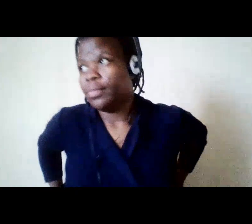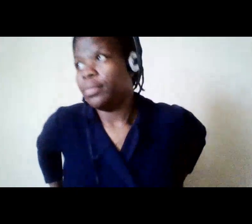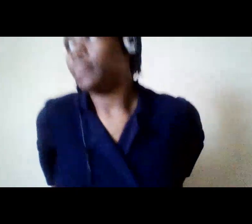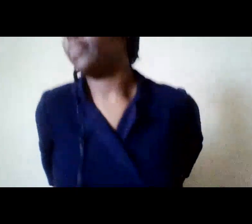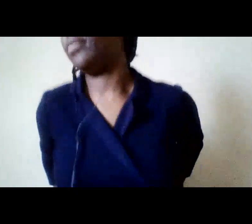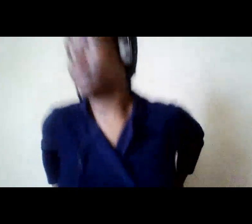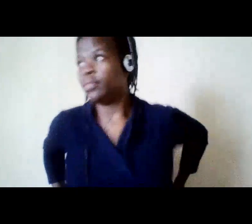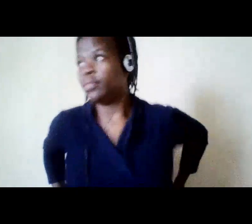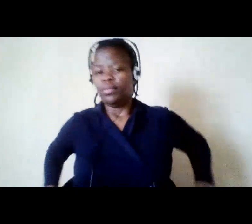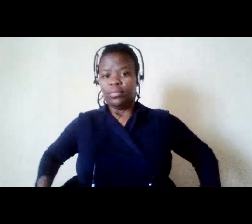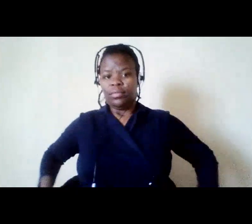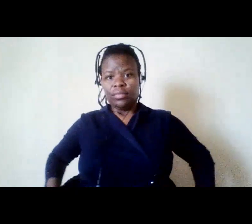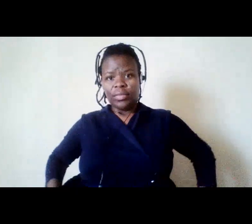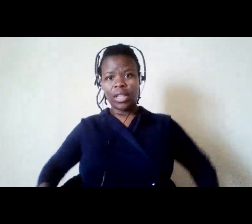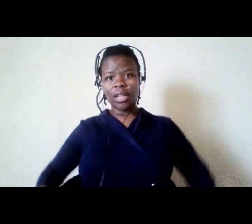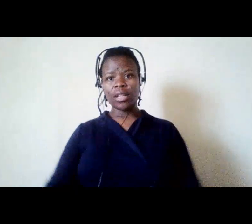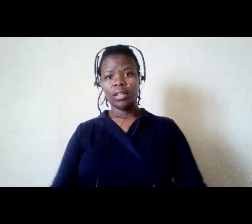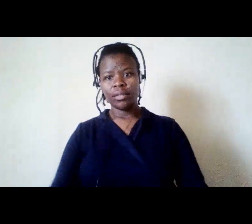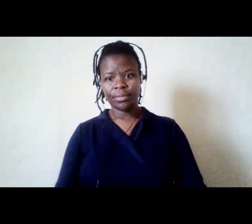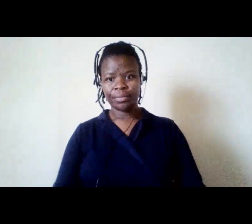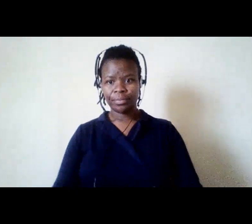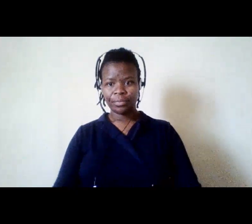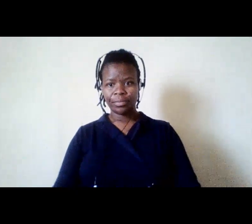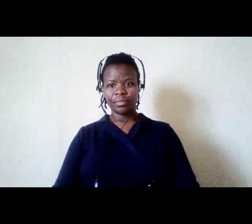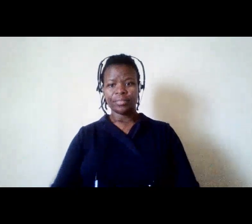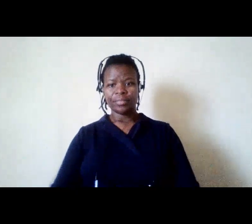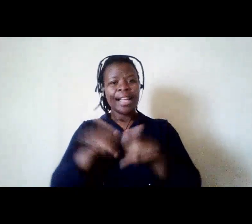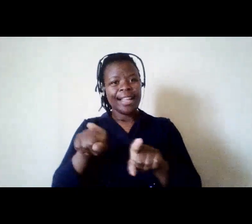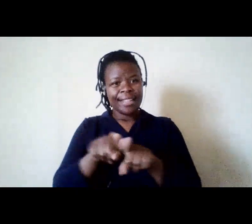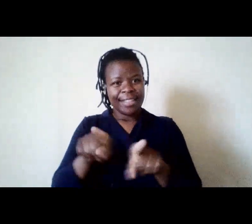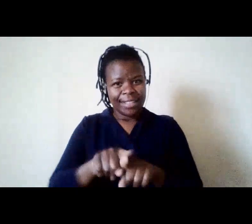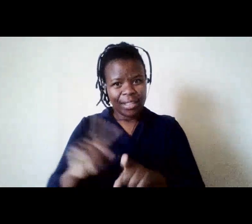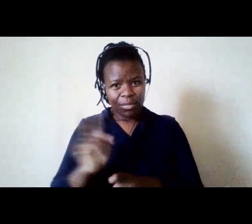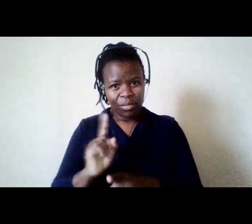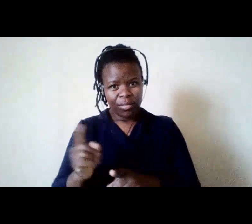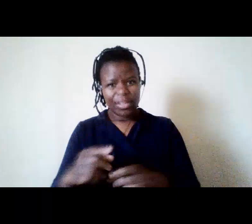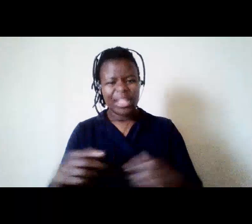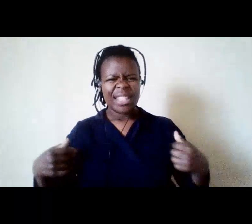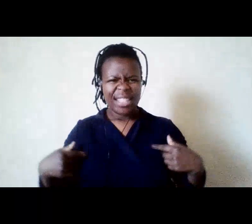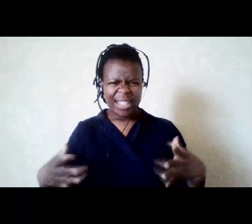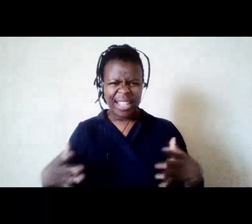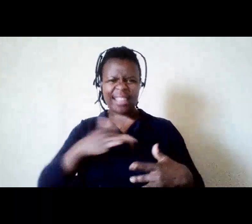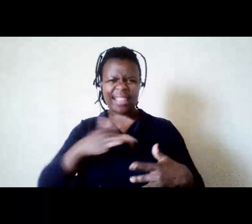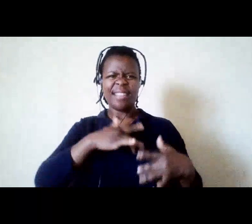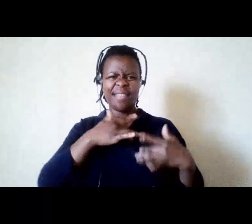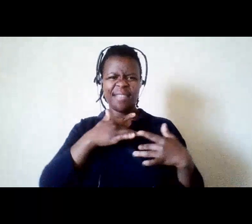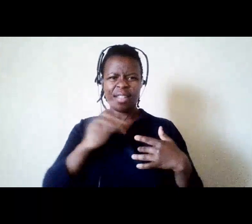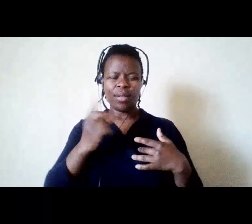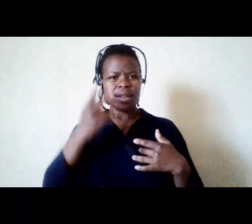I think it's also important, let's just be careful here, because I've started to feel like we looking at